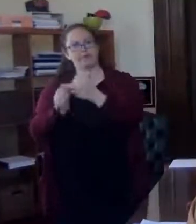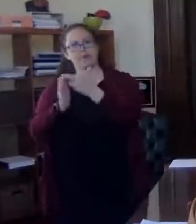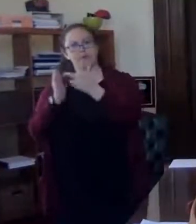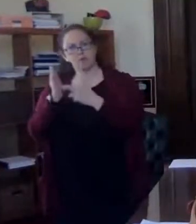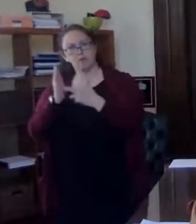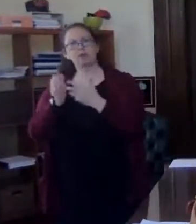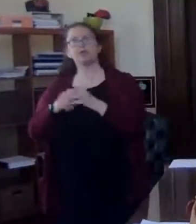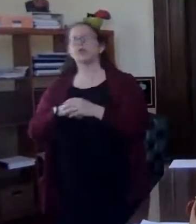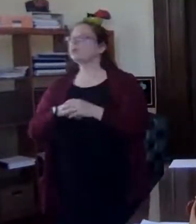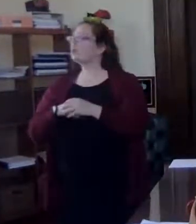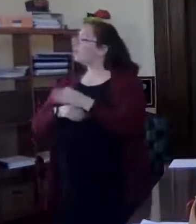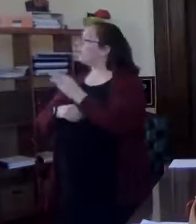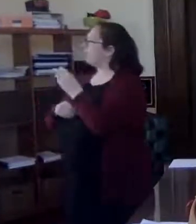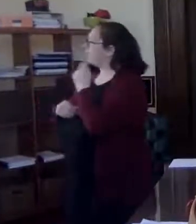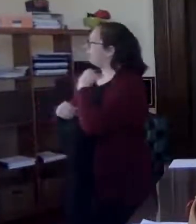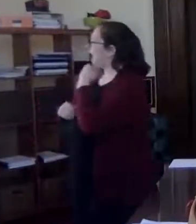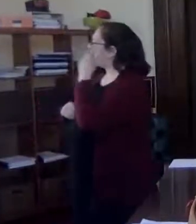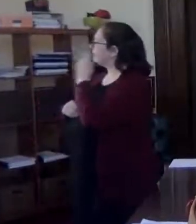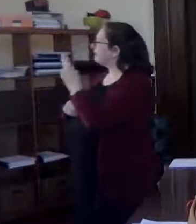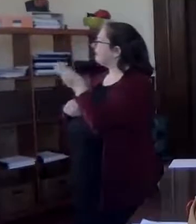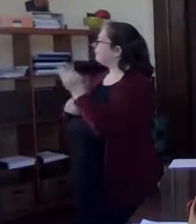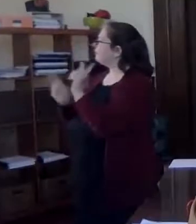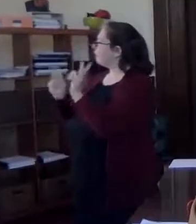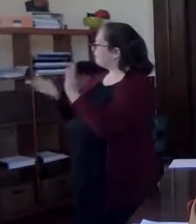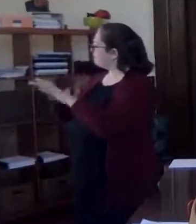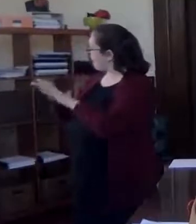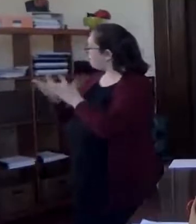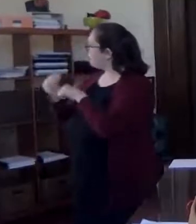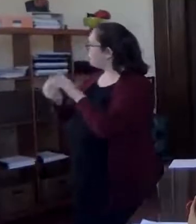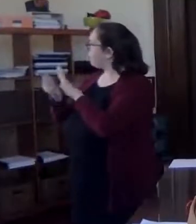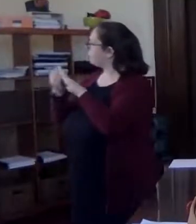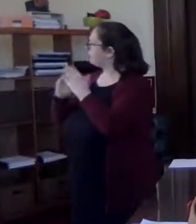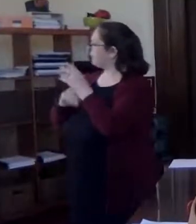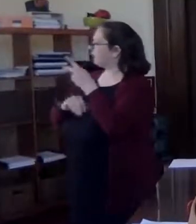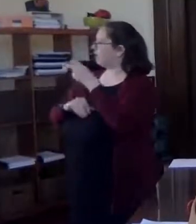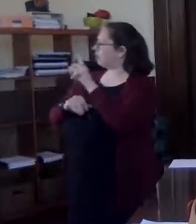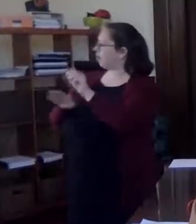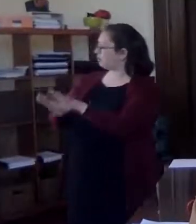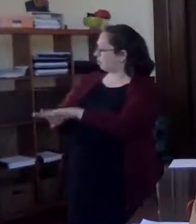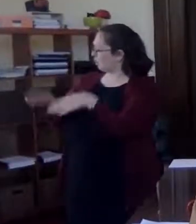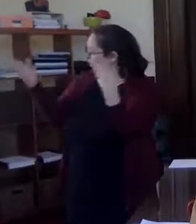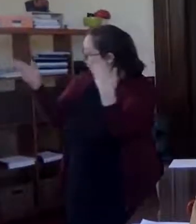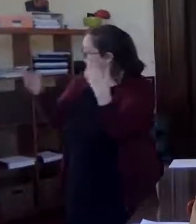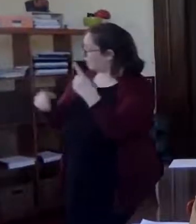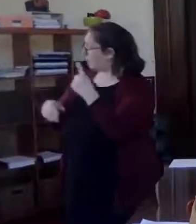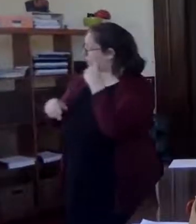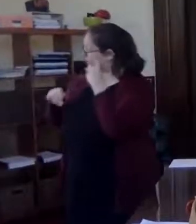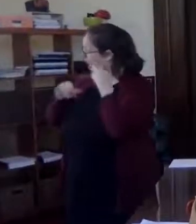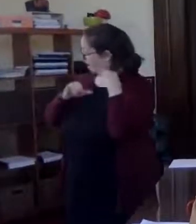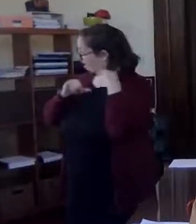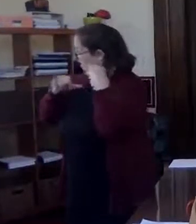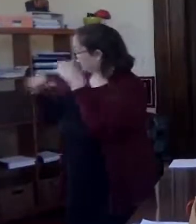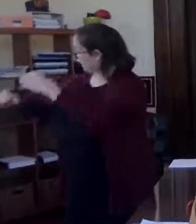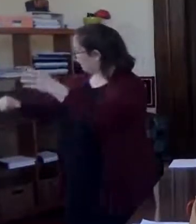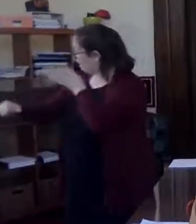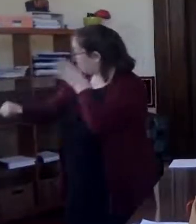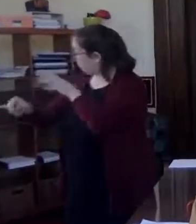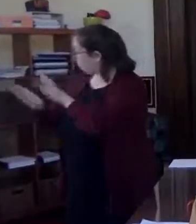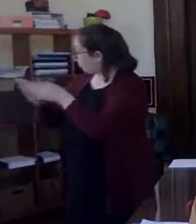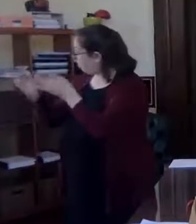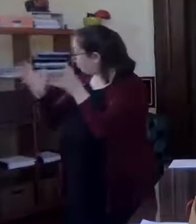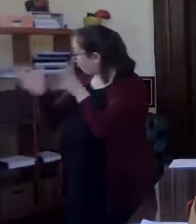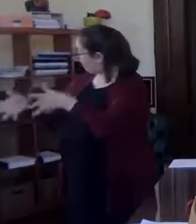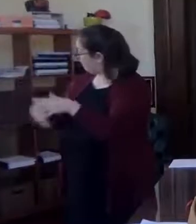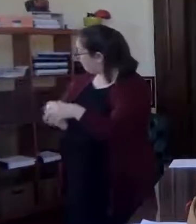couple of compliments for keeping the city parks open. Good. Do you anticipate that decision remaining the same? I do.